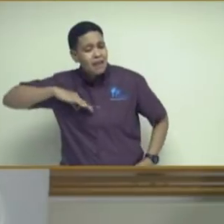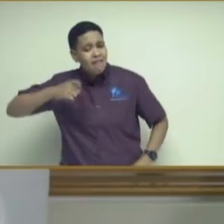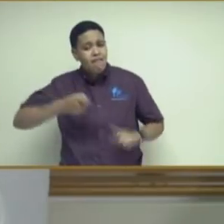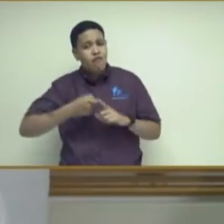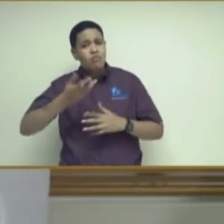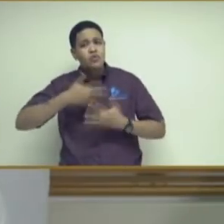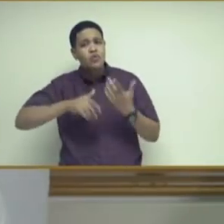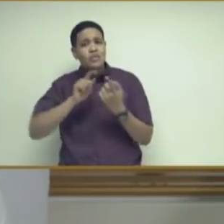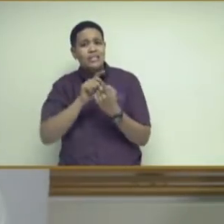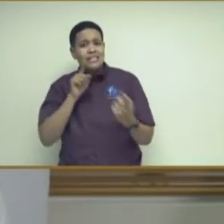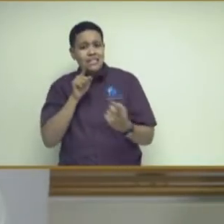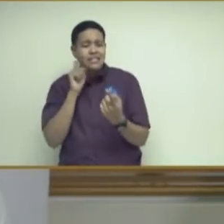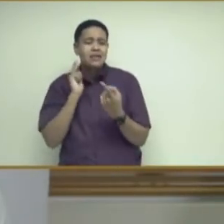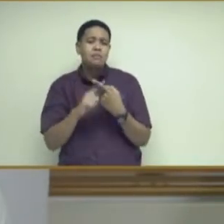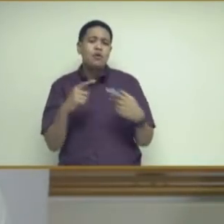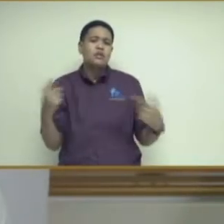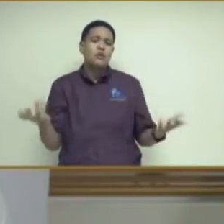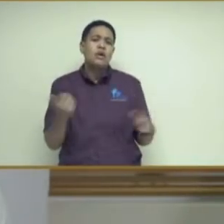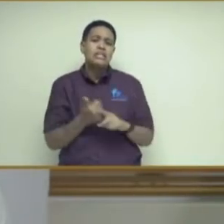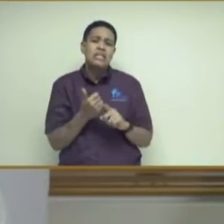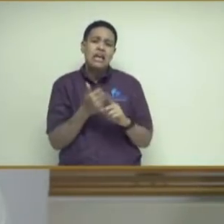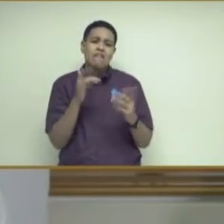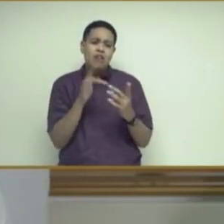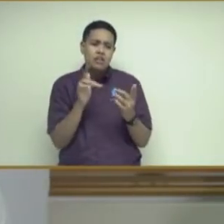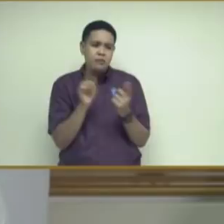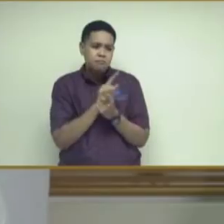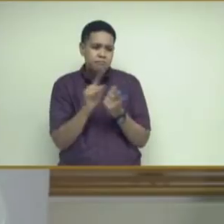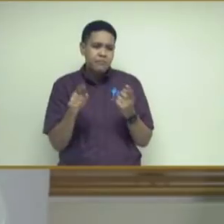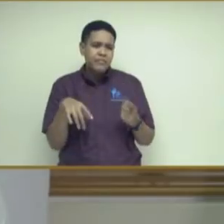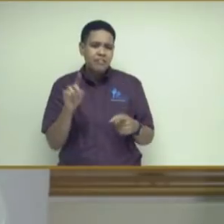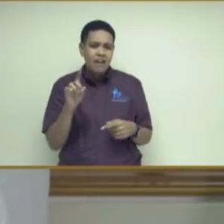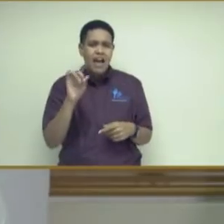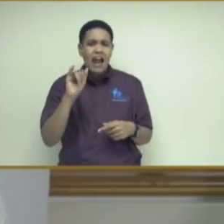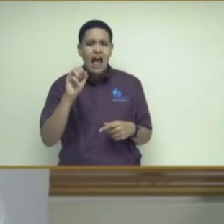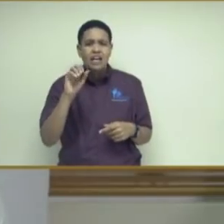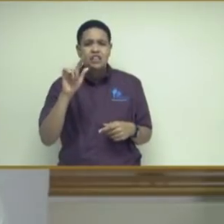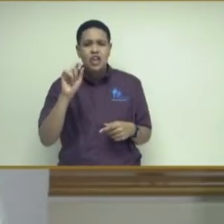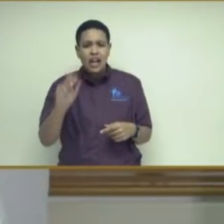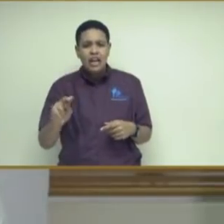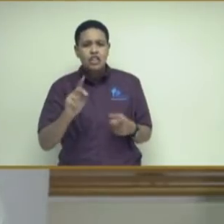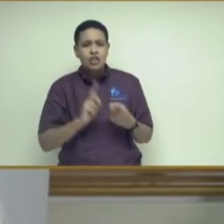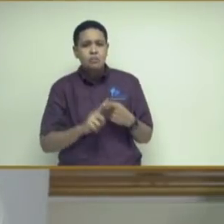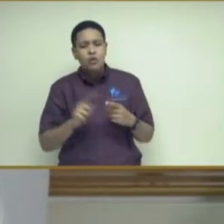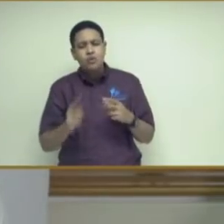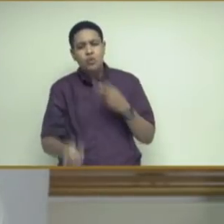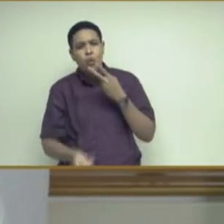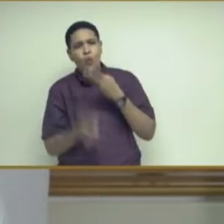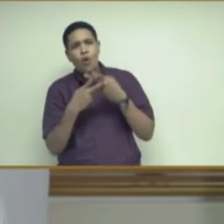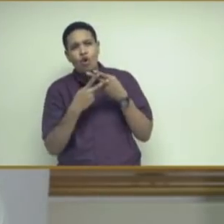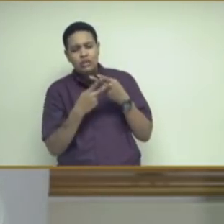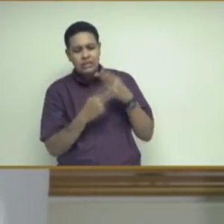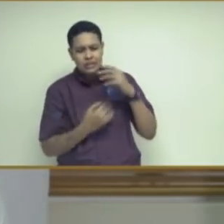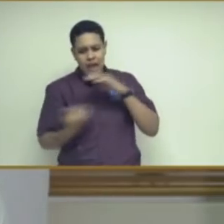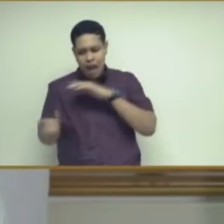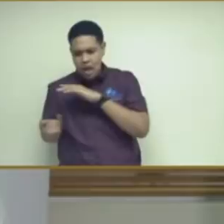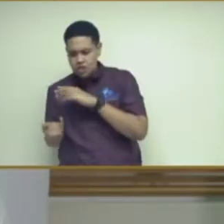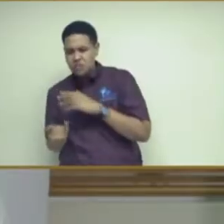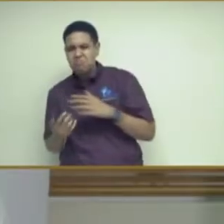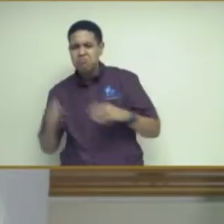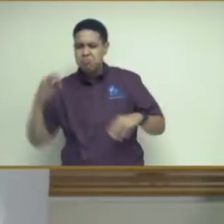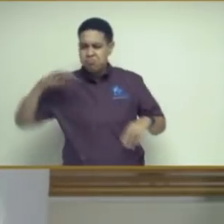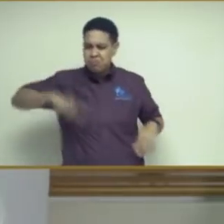social distancing and the contact tracing, isolation, and quarantining. So all told, I think,